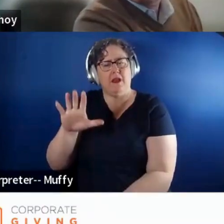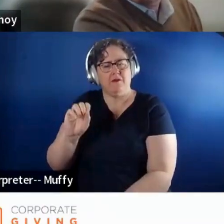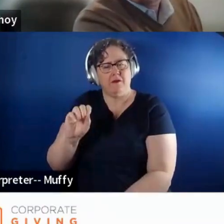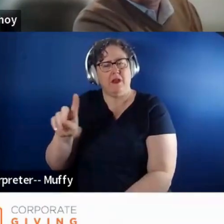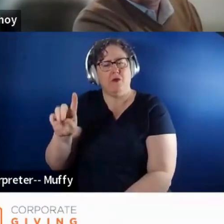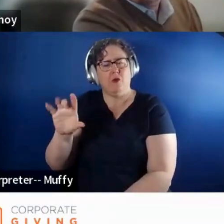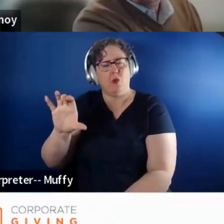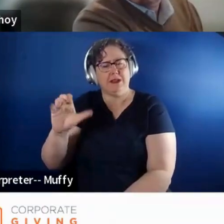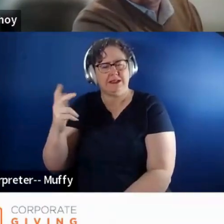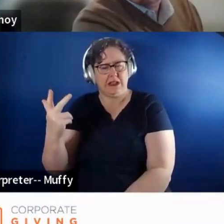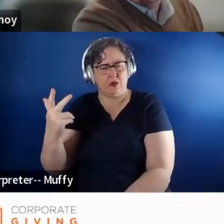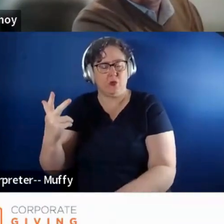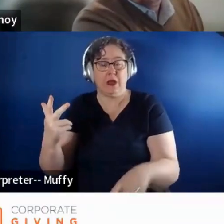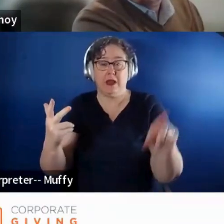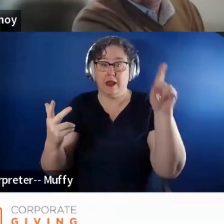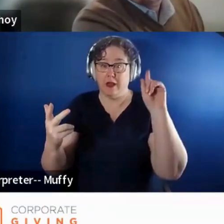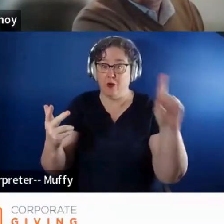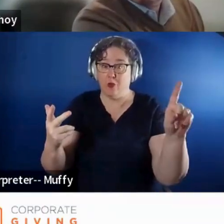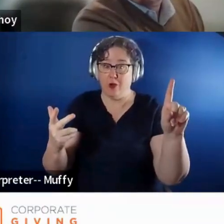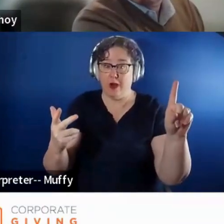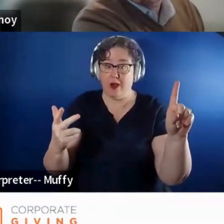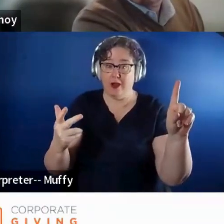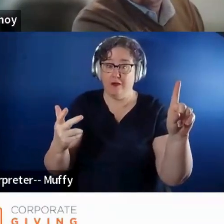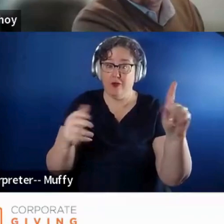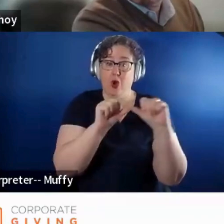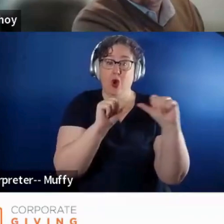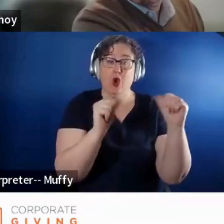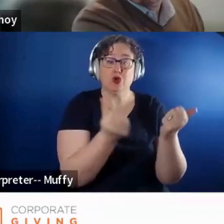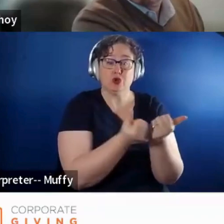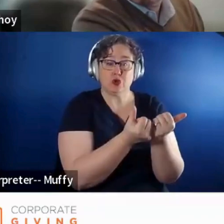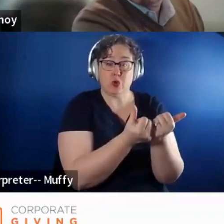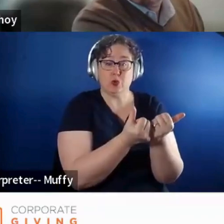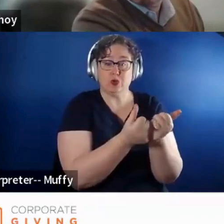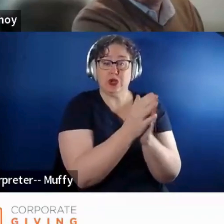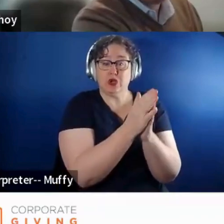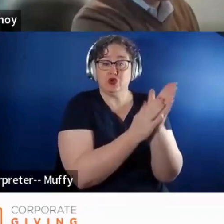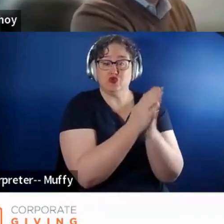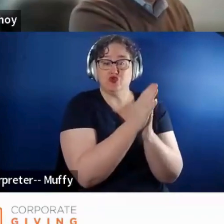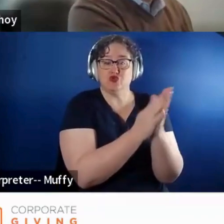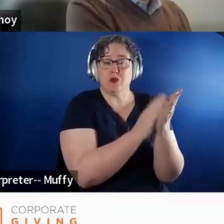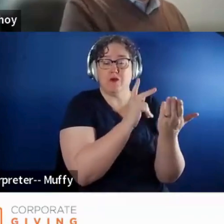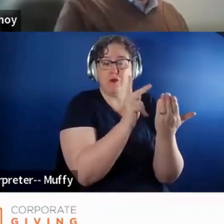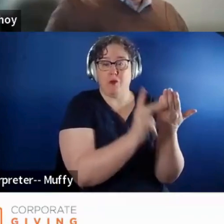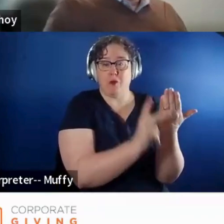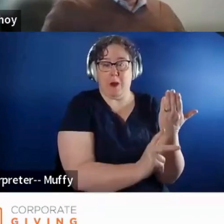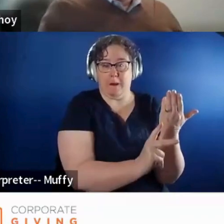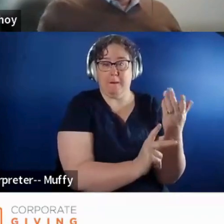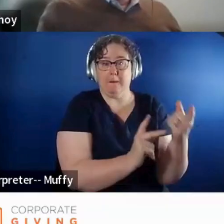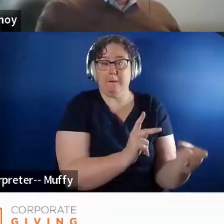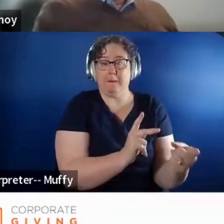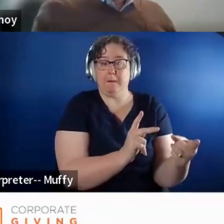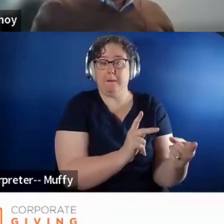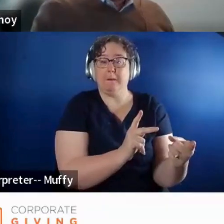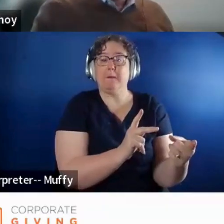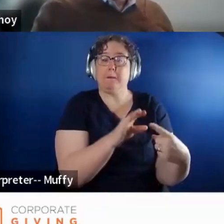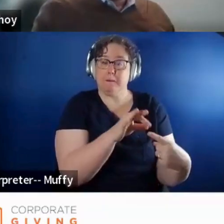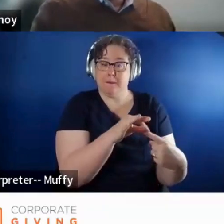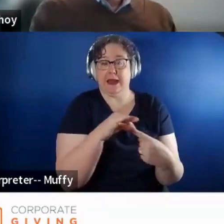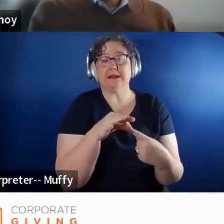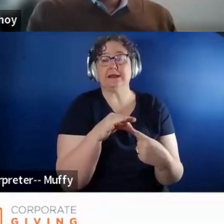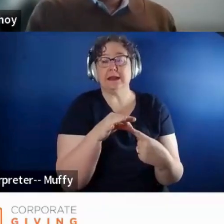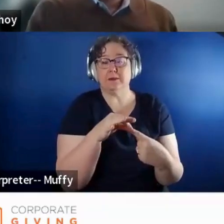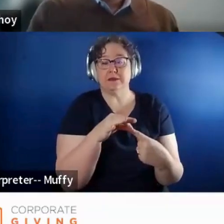501c3. However, your associate driven sponsorship program does make an exception to that,